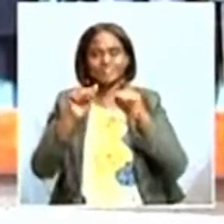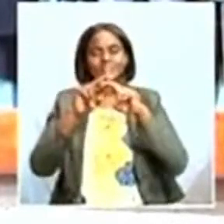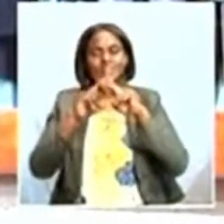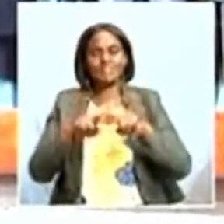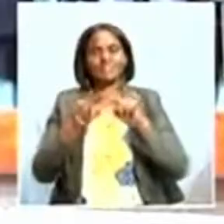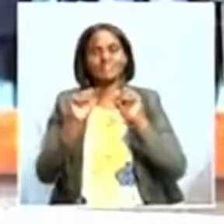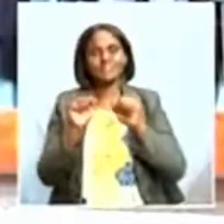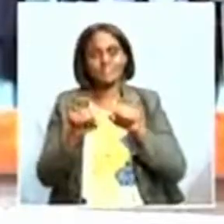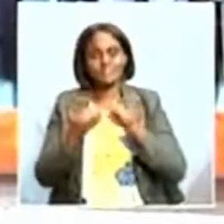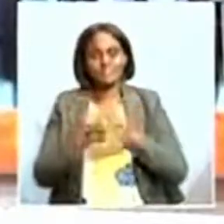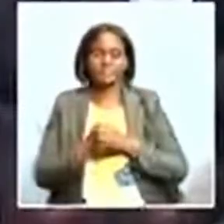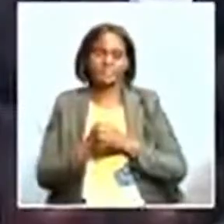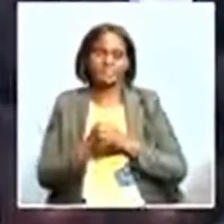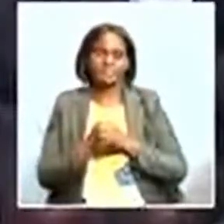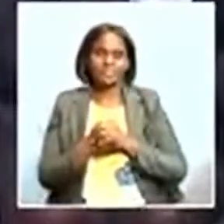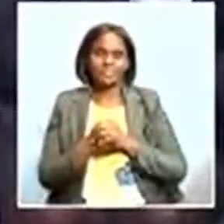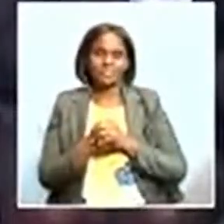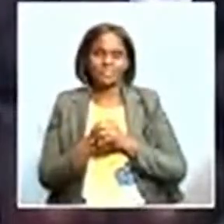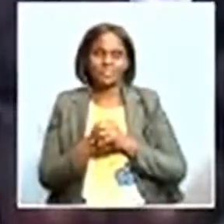your seats.